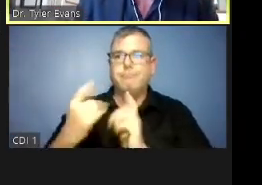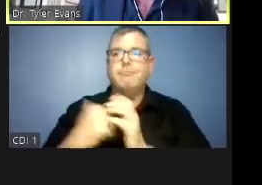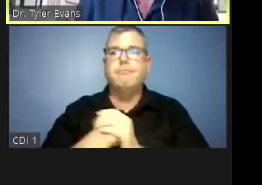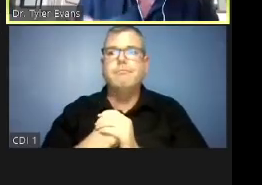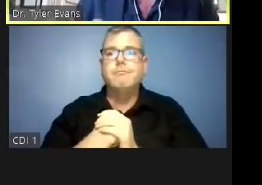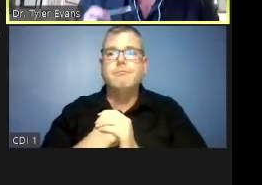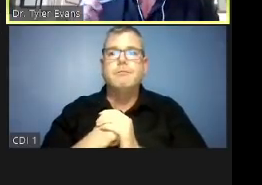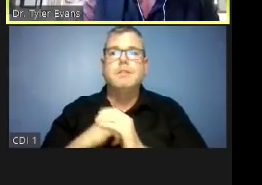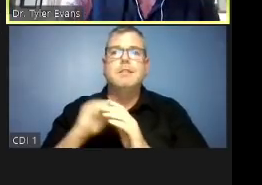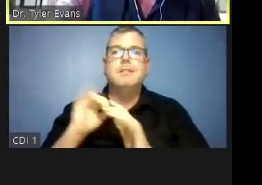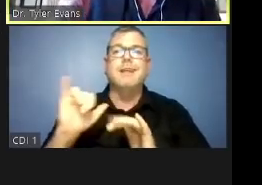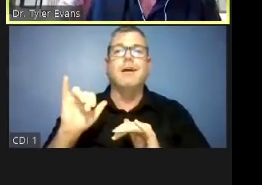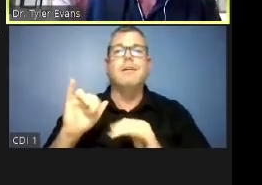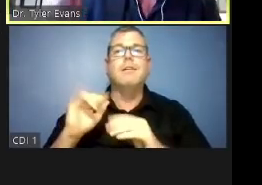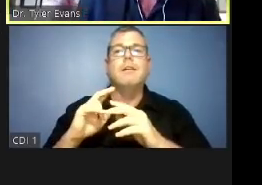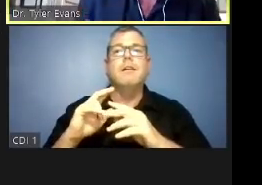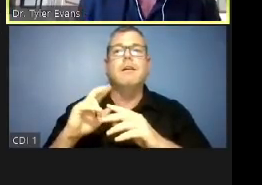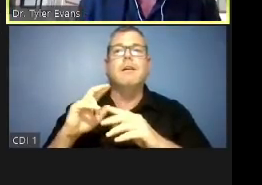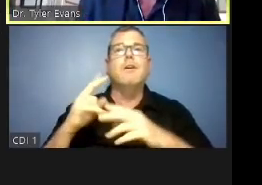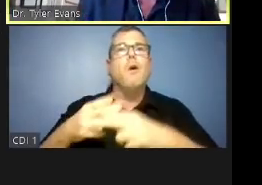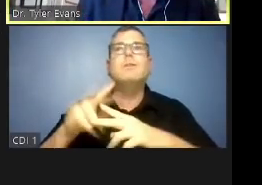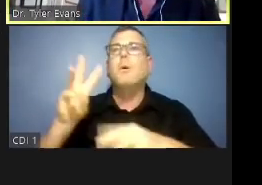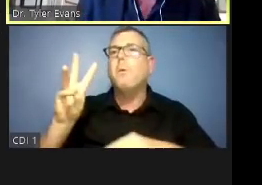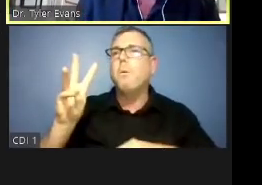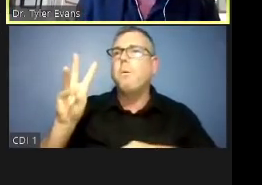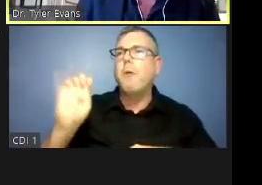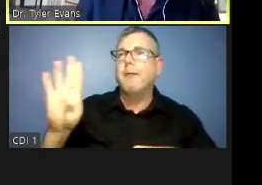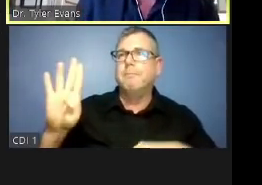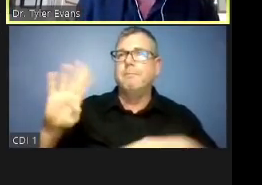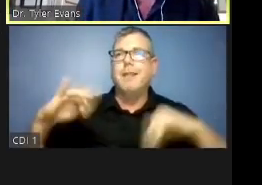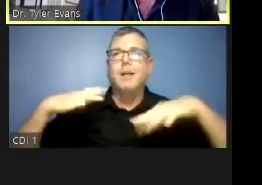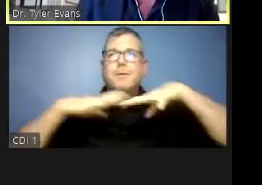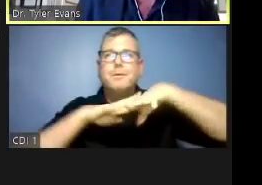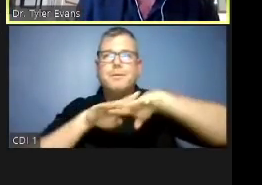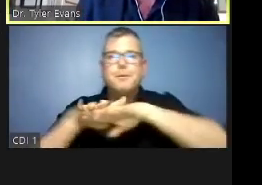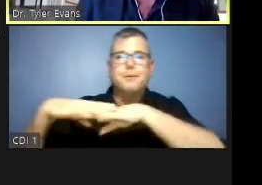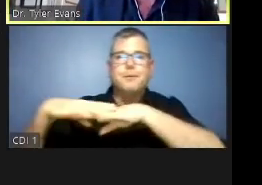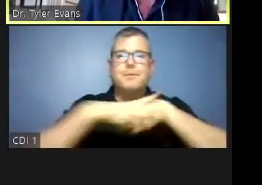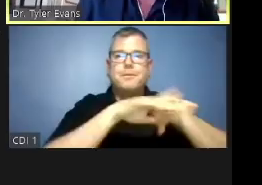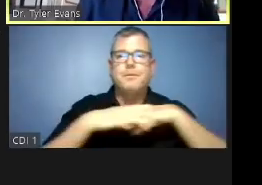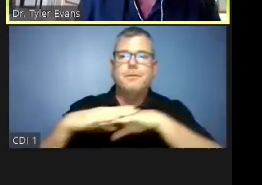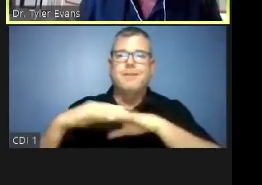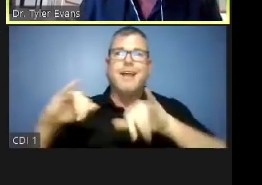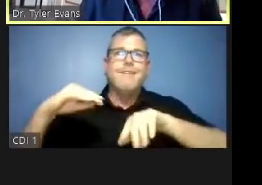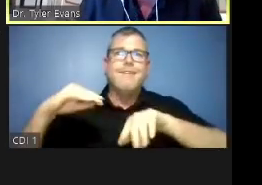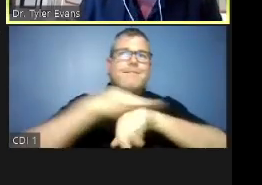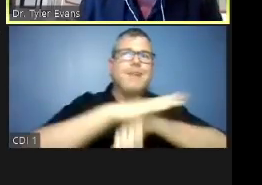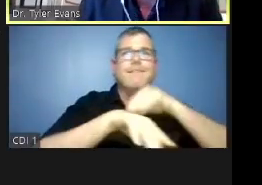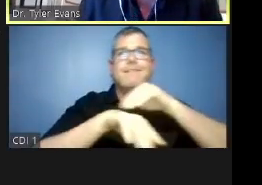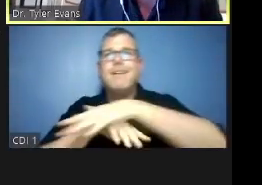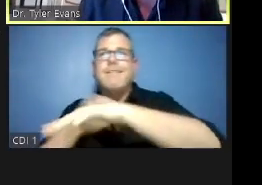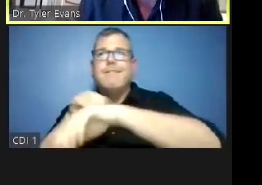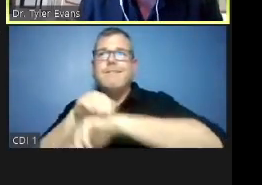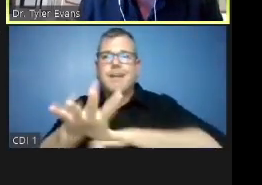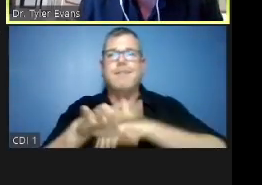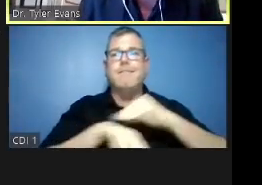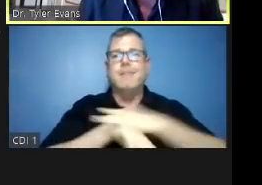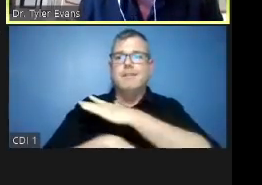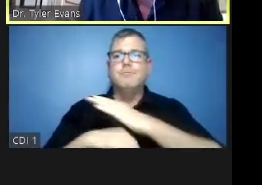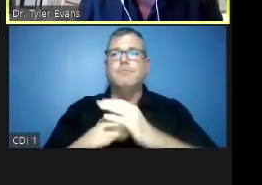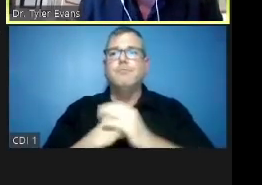interaction that ultimately leads to an aggregate sort of risk of adverse consequences. So we want to be mindful of